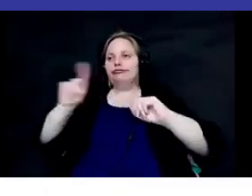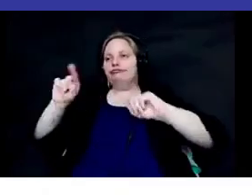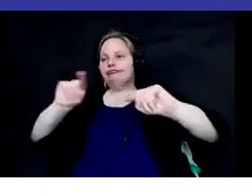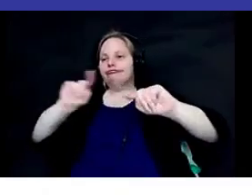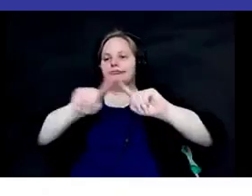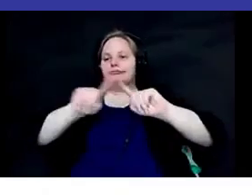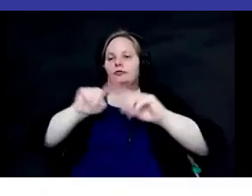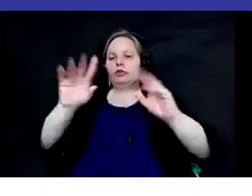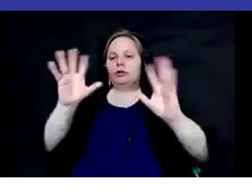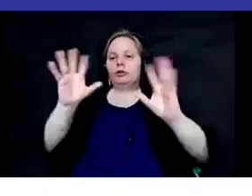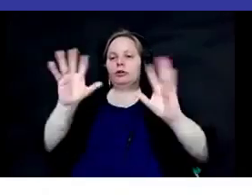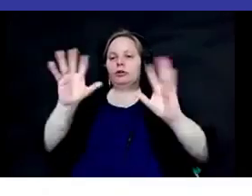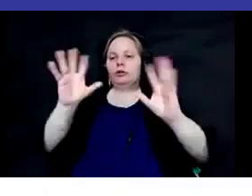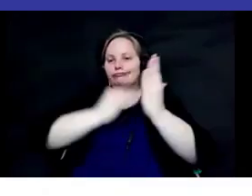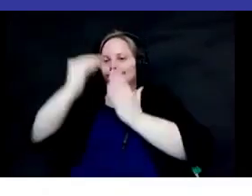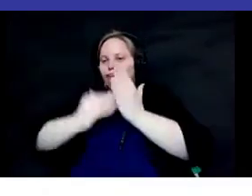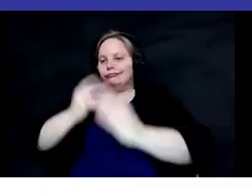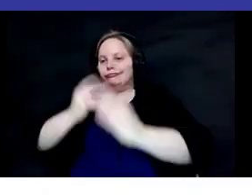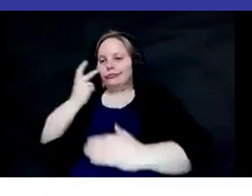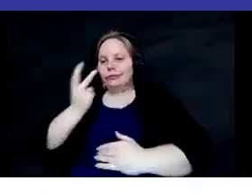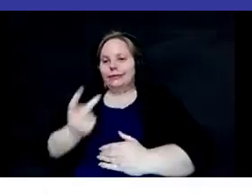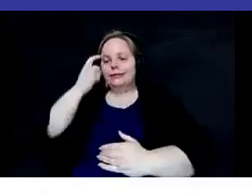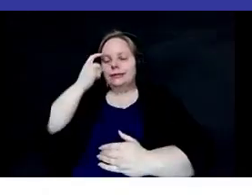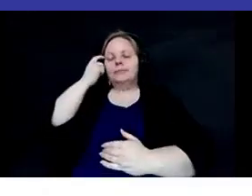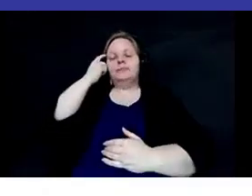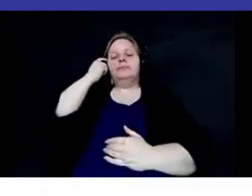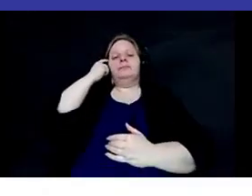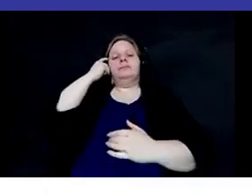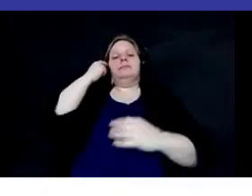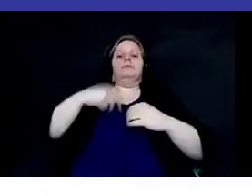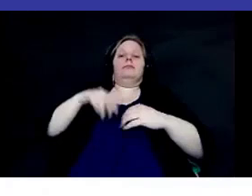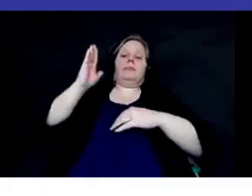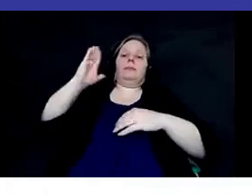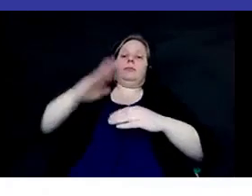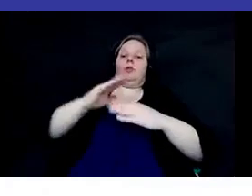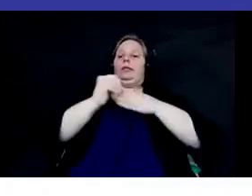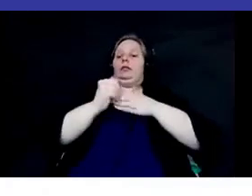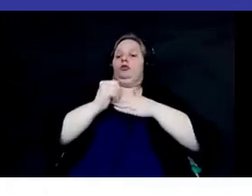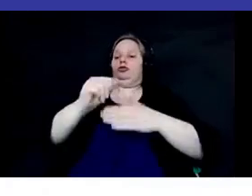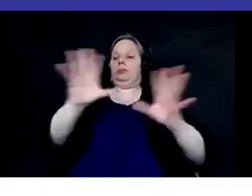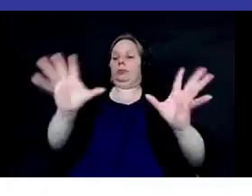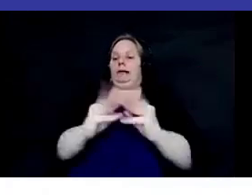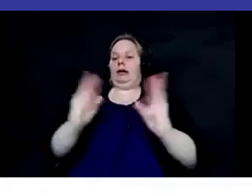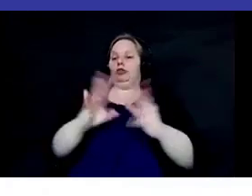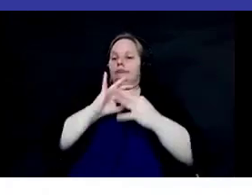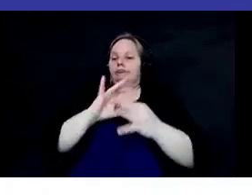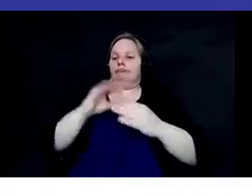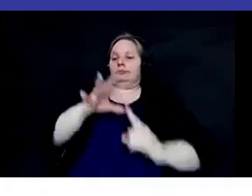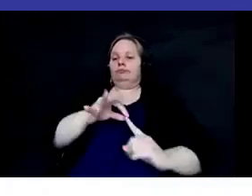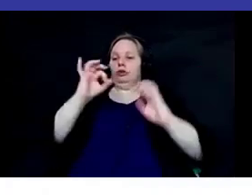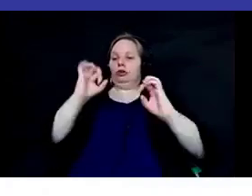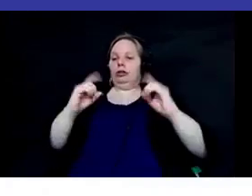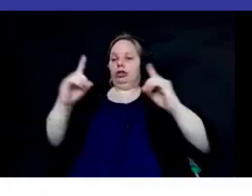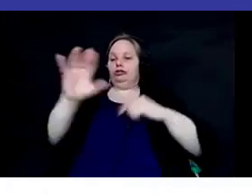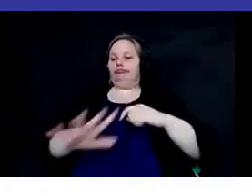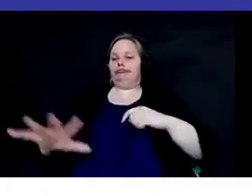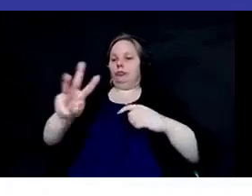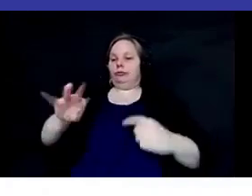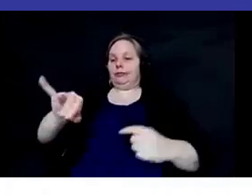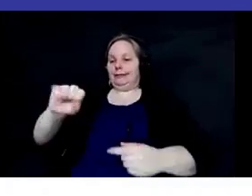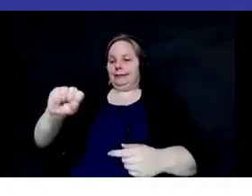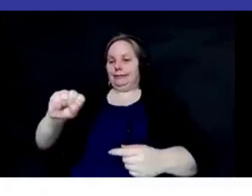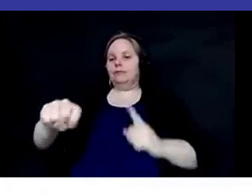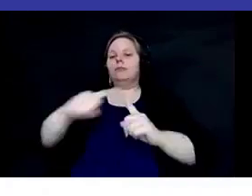see here. We presented in front of leadership conference to special education directors around the state. And we had a